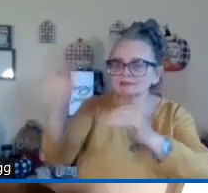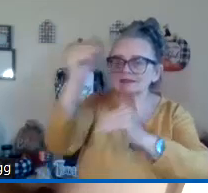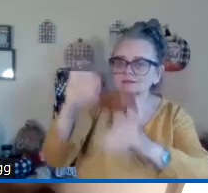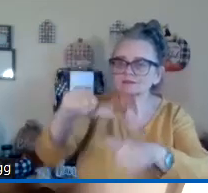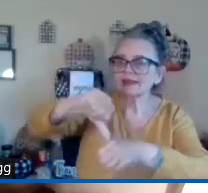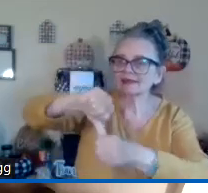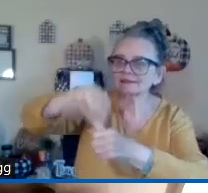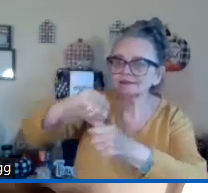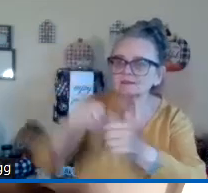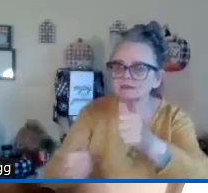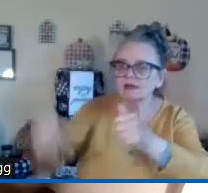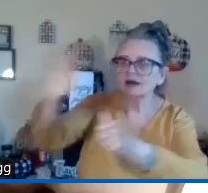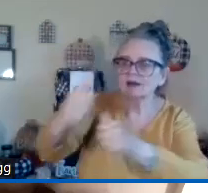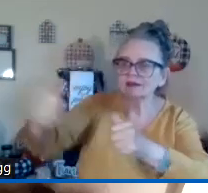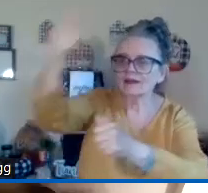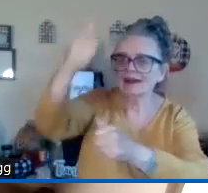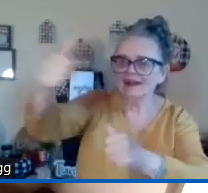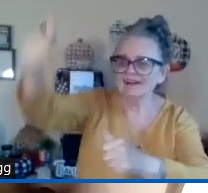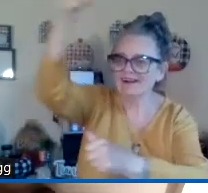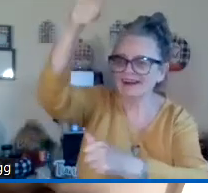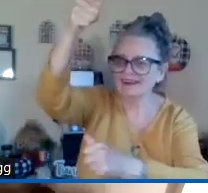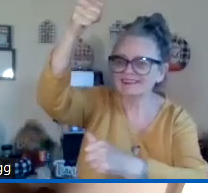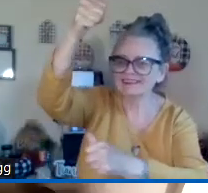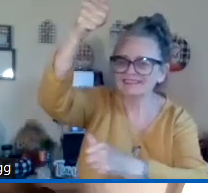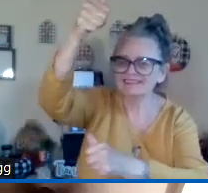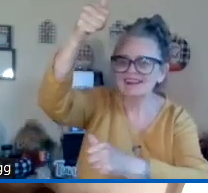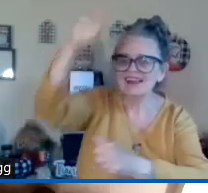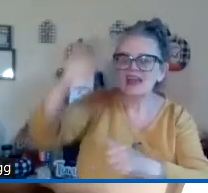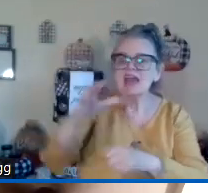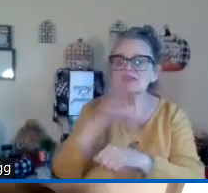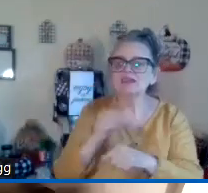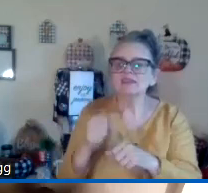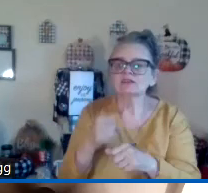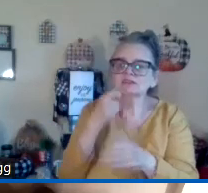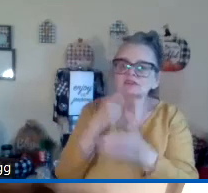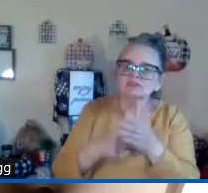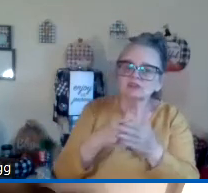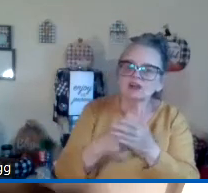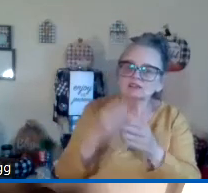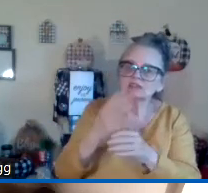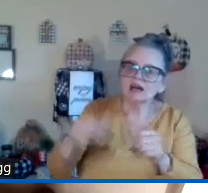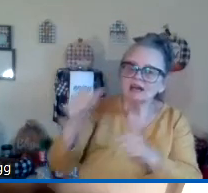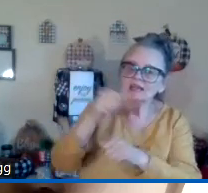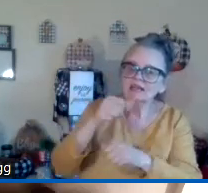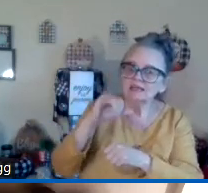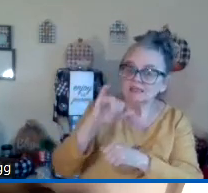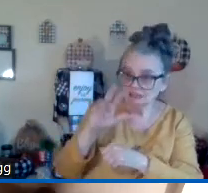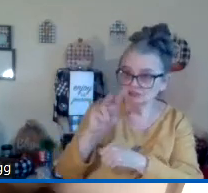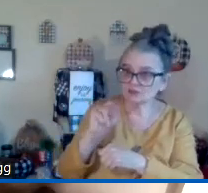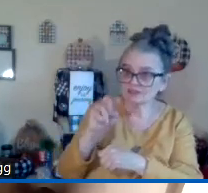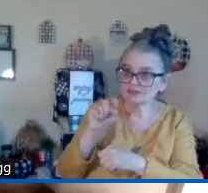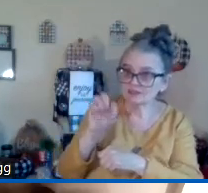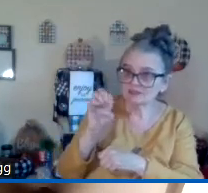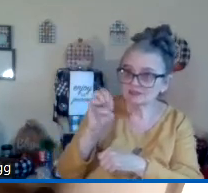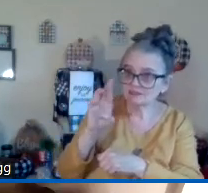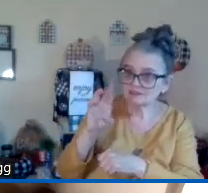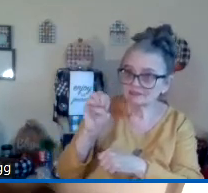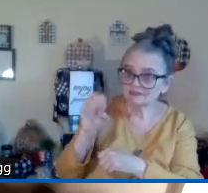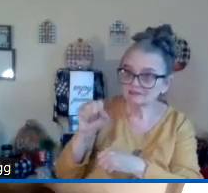raise the cost, gasoline, higher, higher, higher, you know, and then they'll charge high